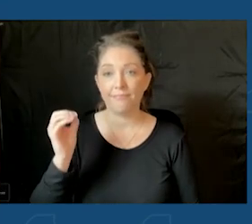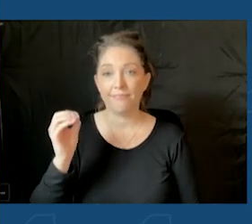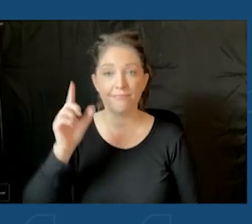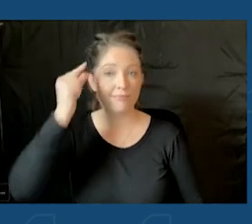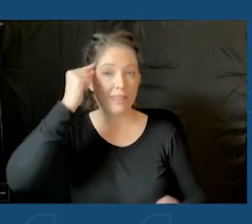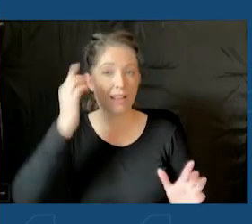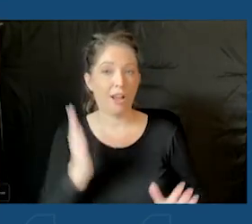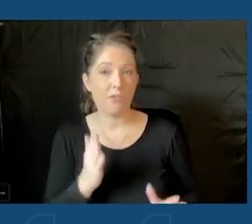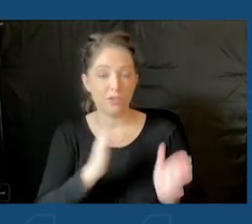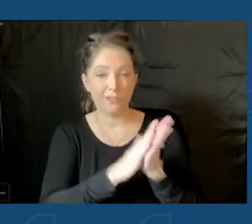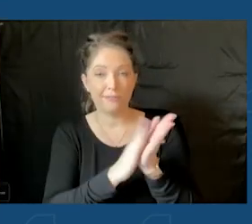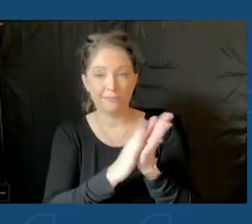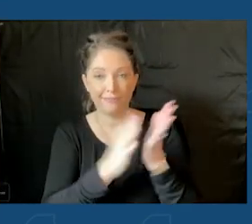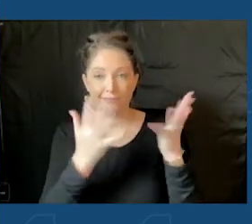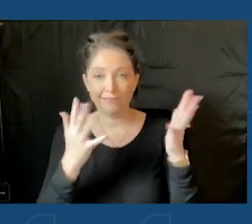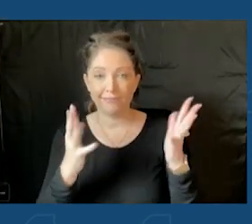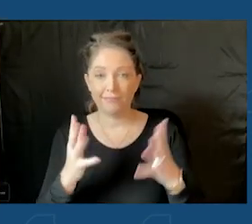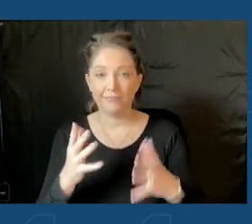Yes.